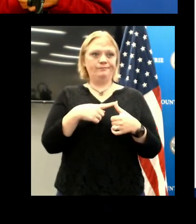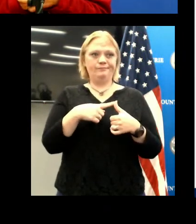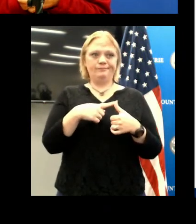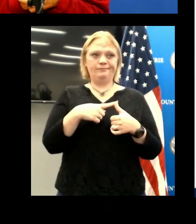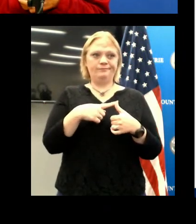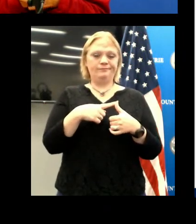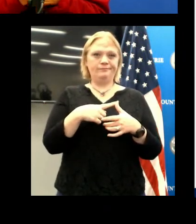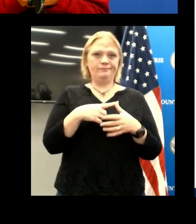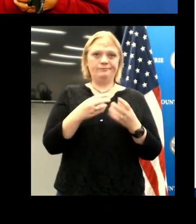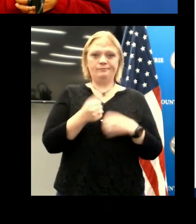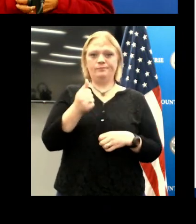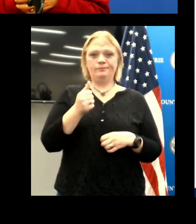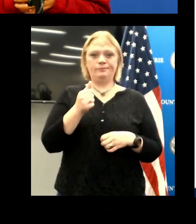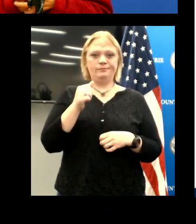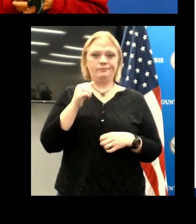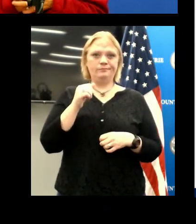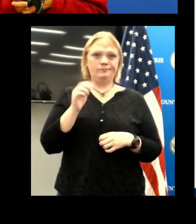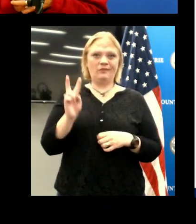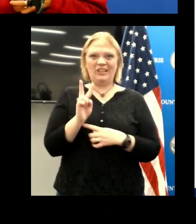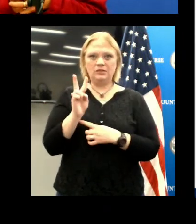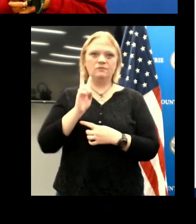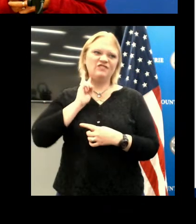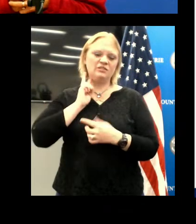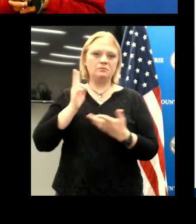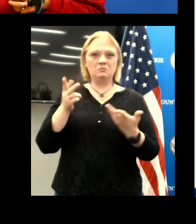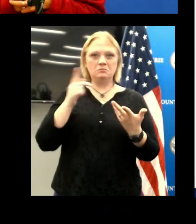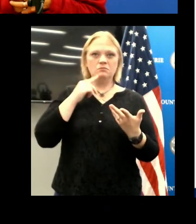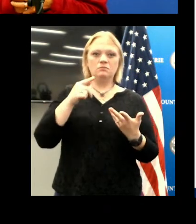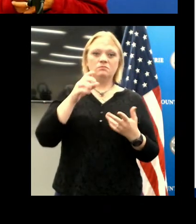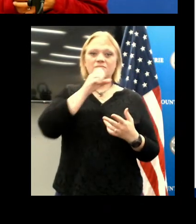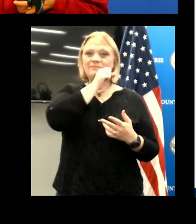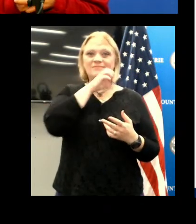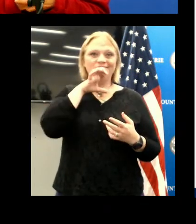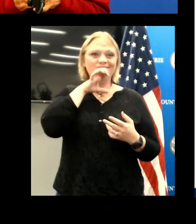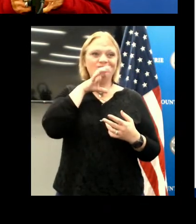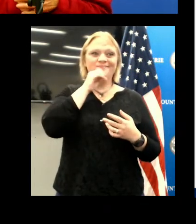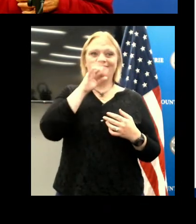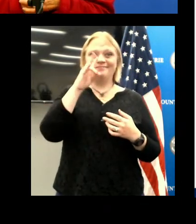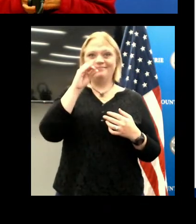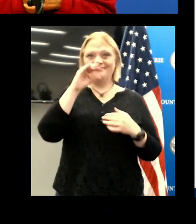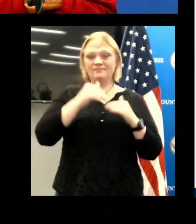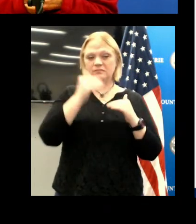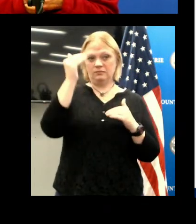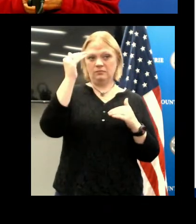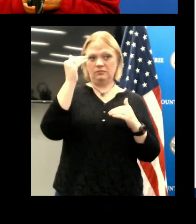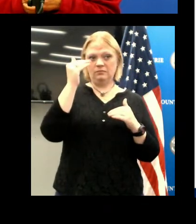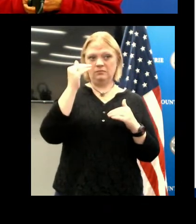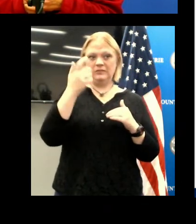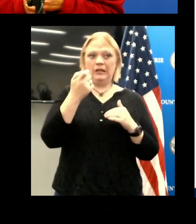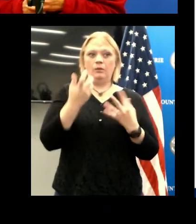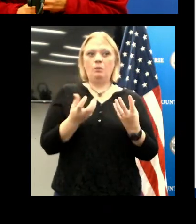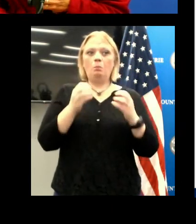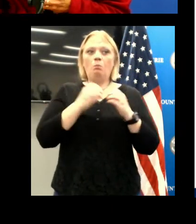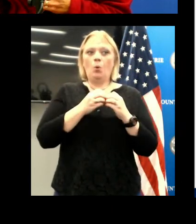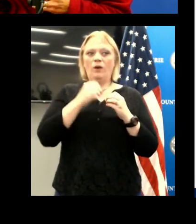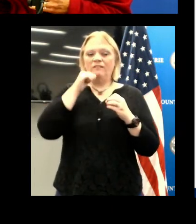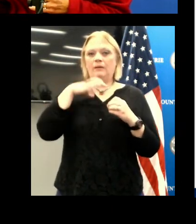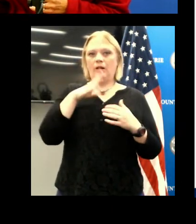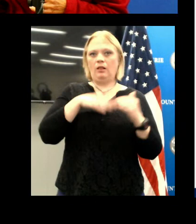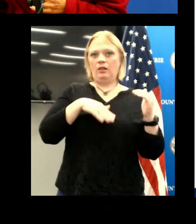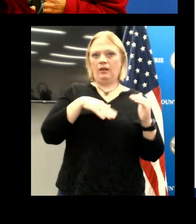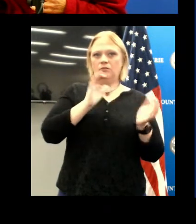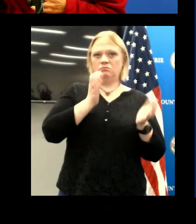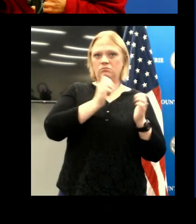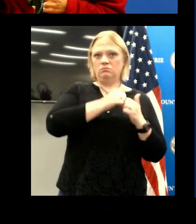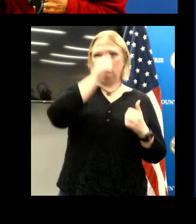COVID-19 victims are our seniors, people in their 70s and up, and we're seeing a slightly higher proportion of females compared